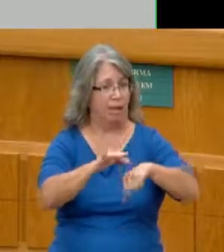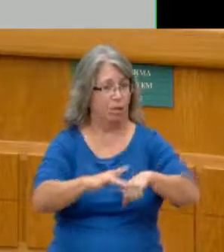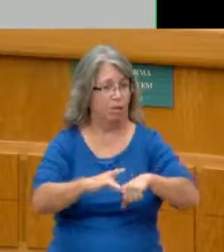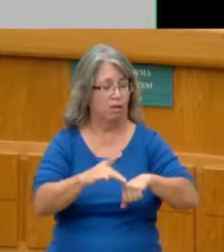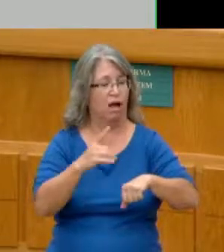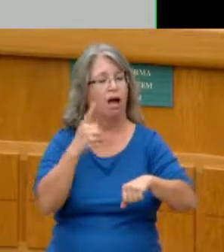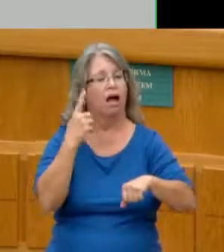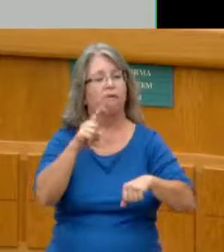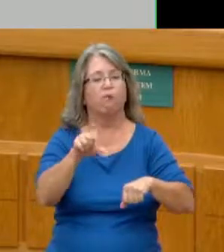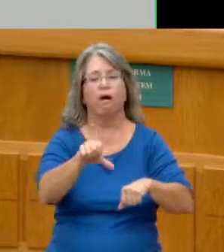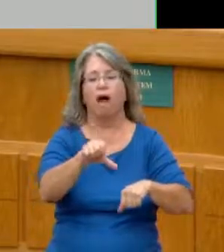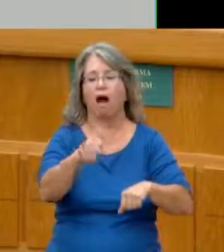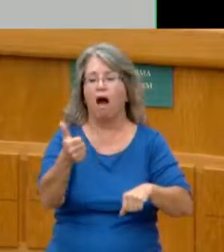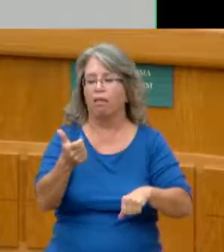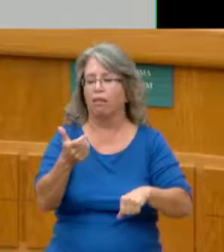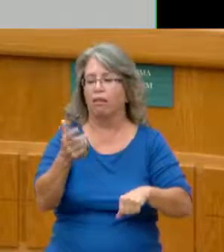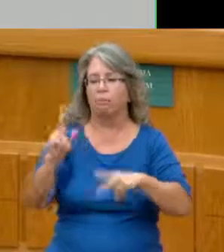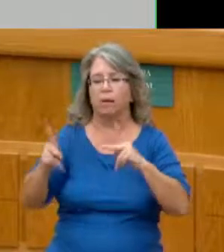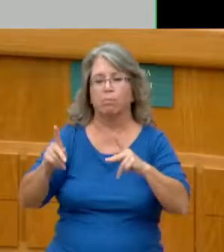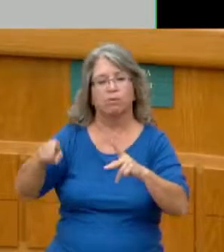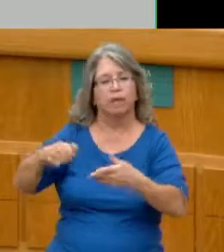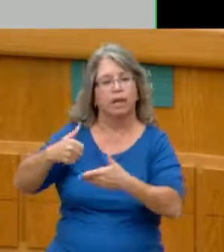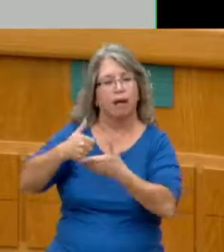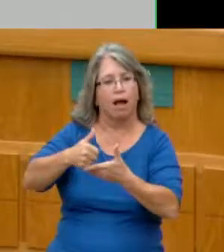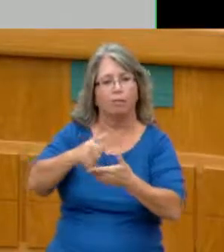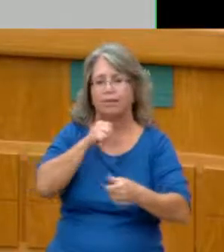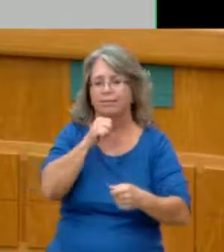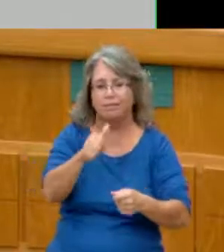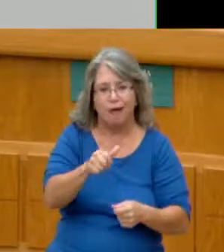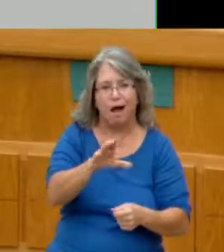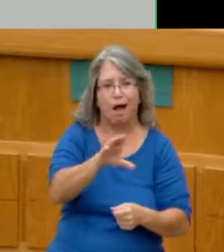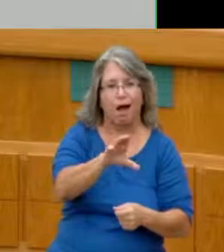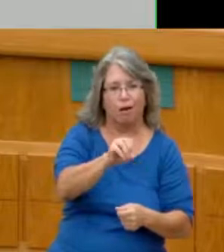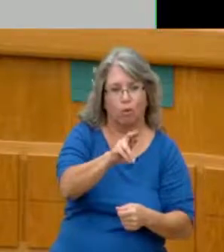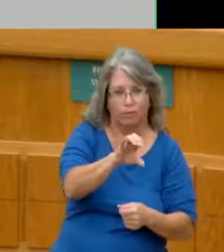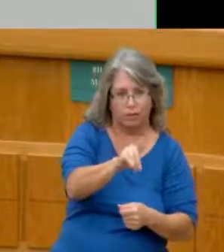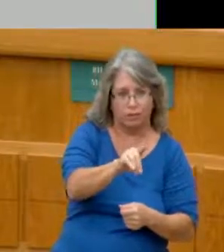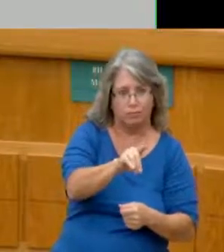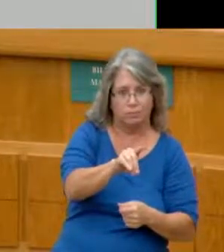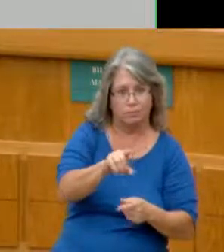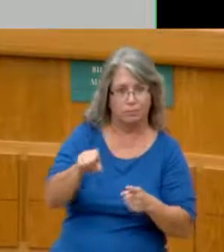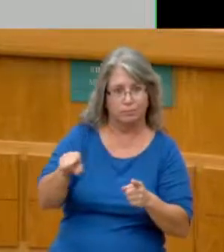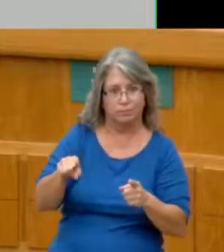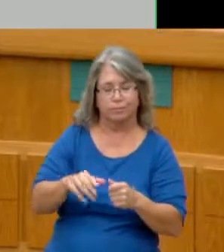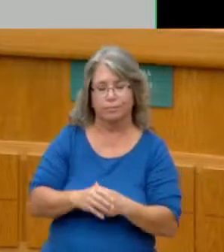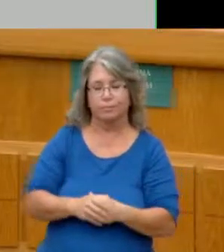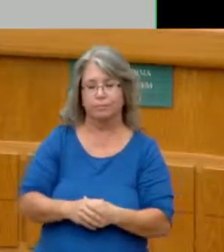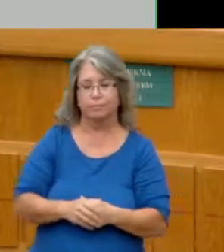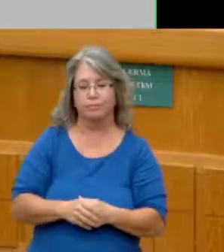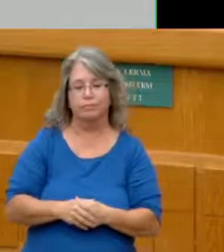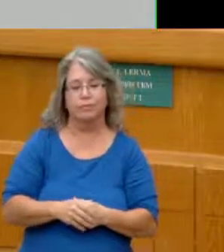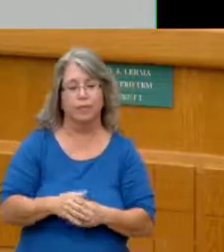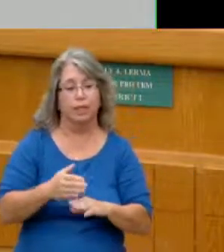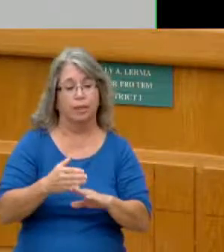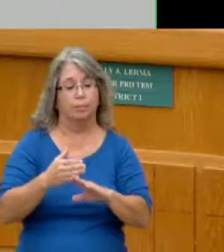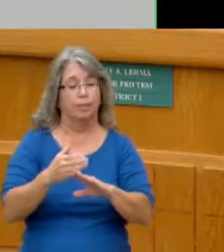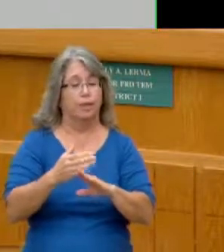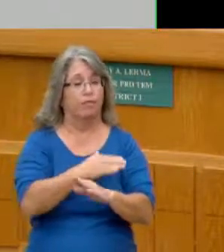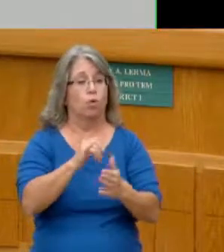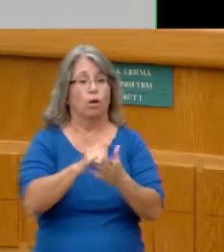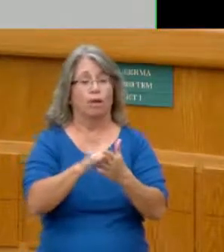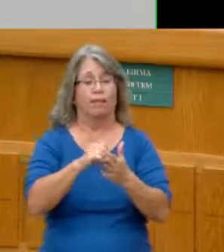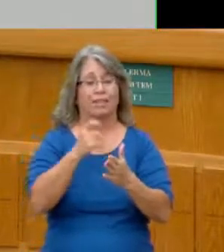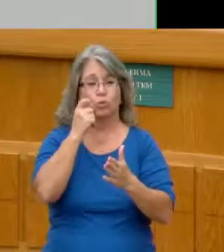on top of the beds that are filled right now. And before this latest Delta wave, it was